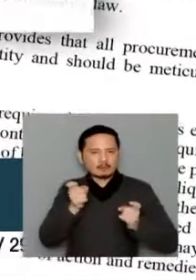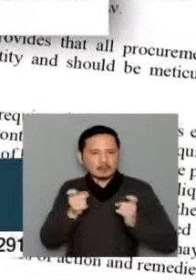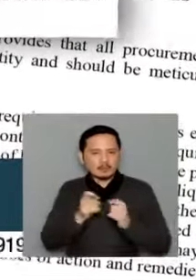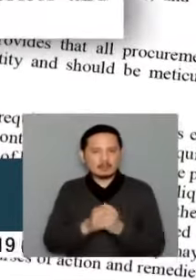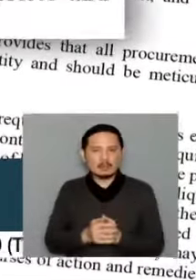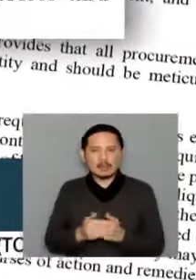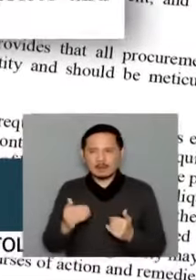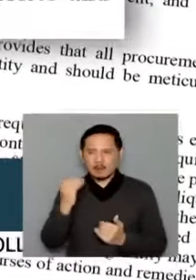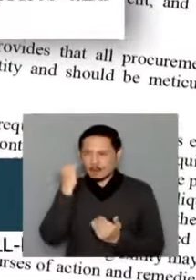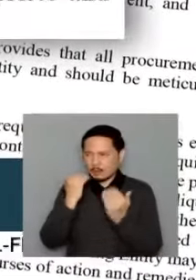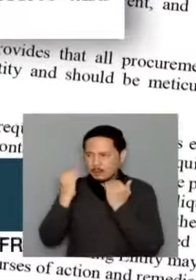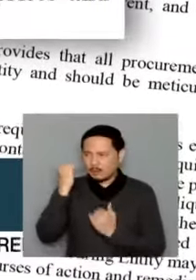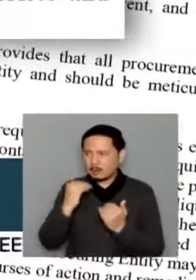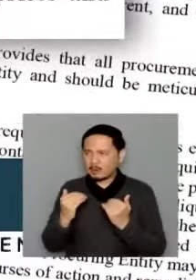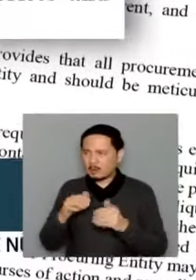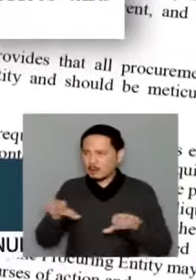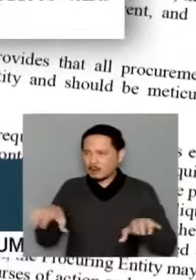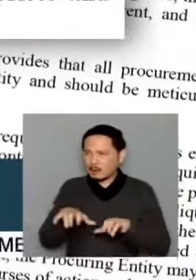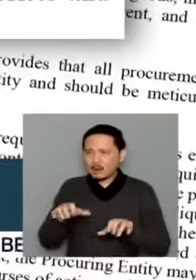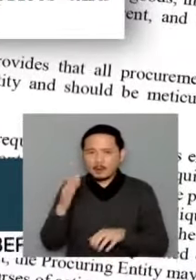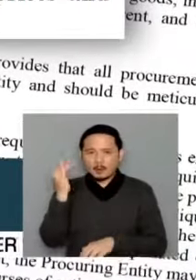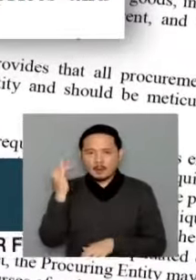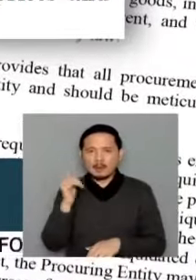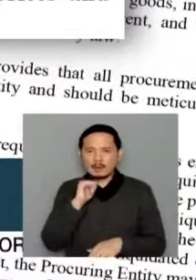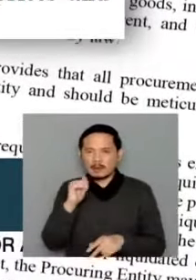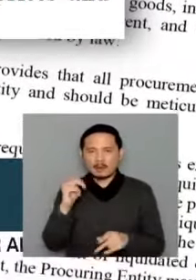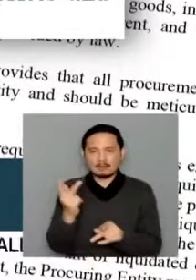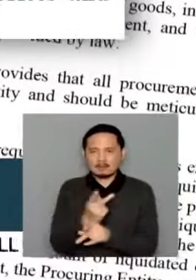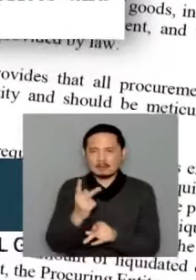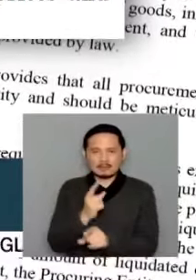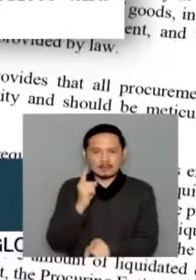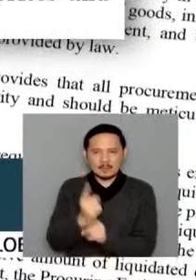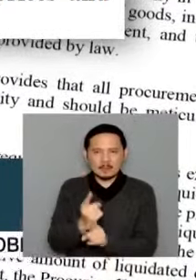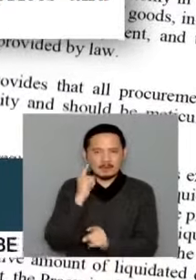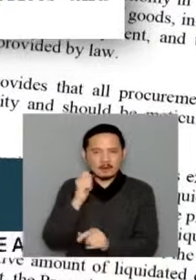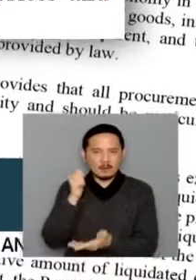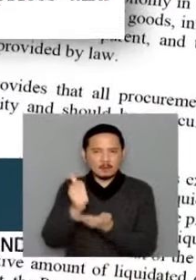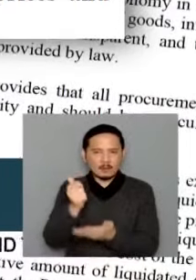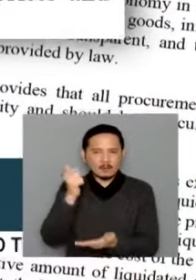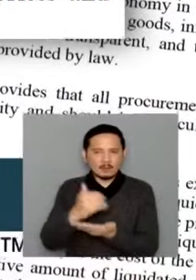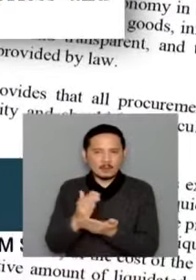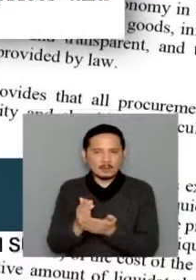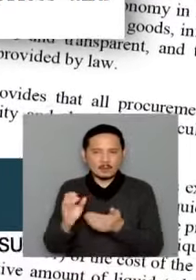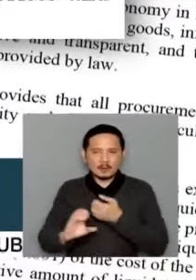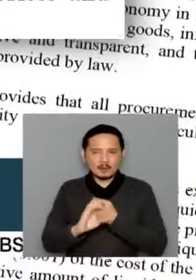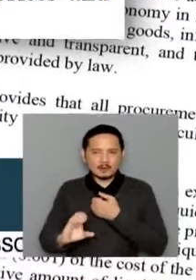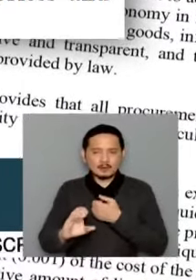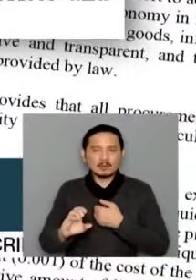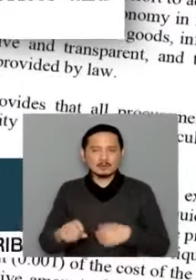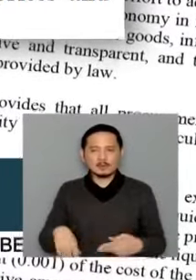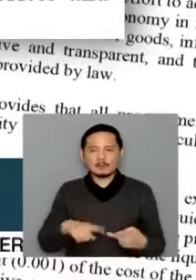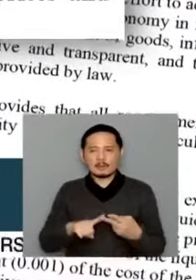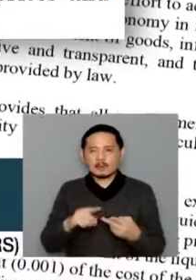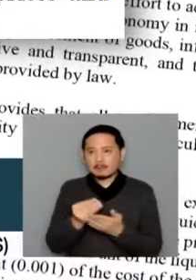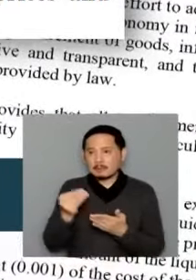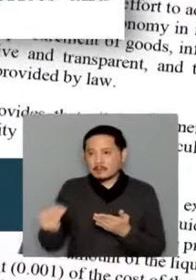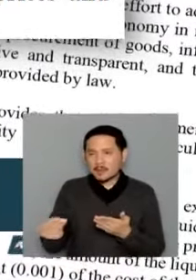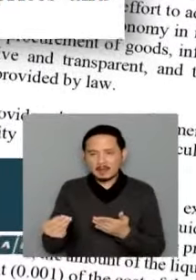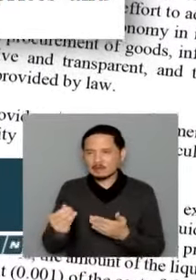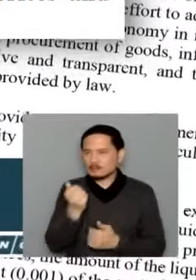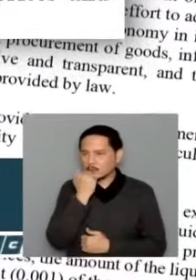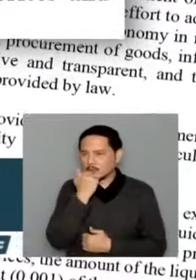in transactions such as improper computation of the approved budget for the contract, use of improper procurement modality, deficiencies